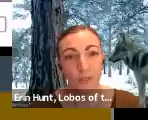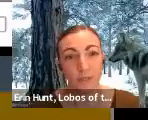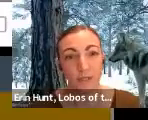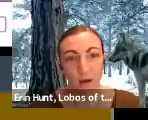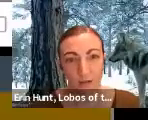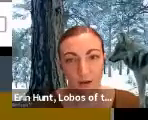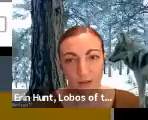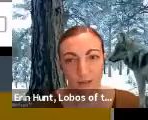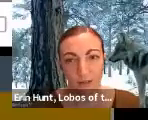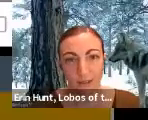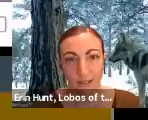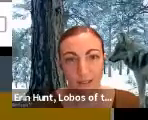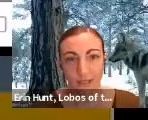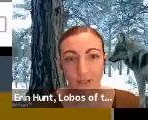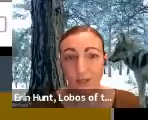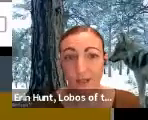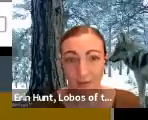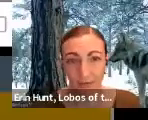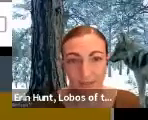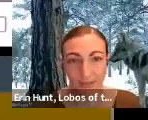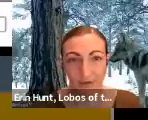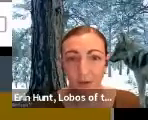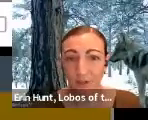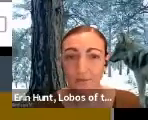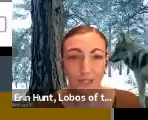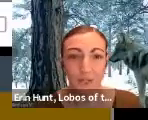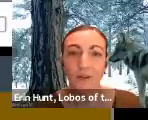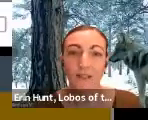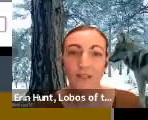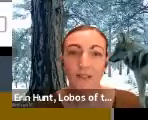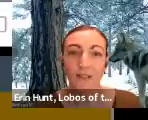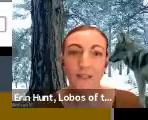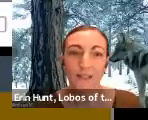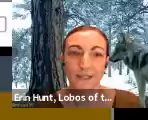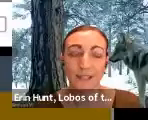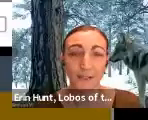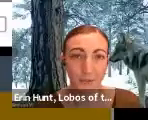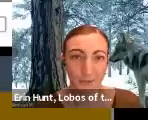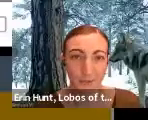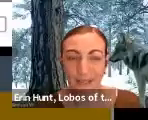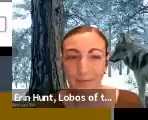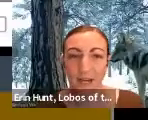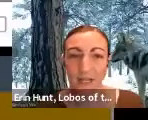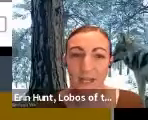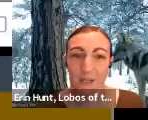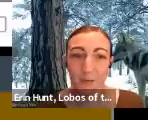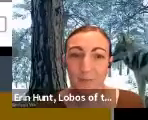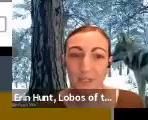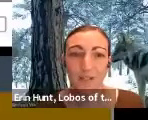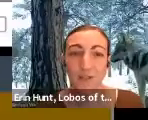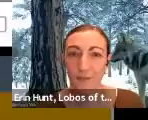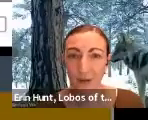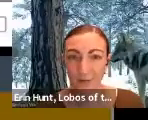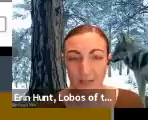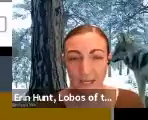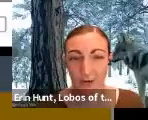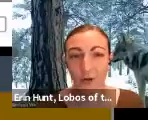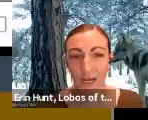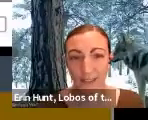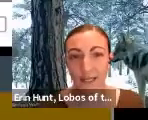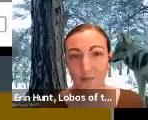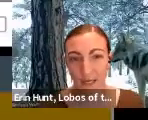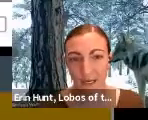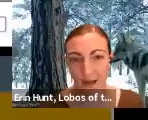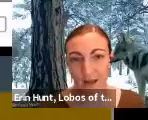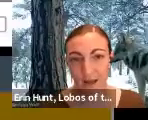But hope is not lost. Thanks to the efforts of conservation organizations and zoos and the Mexican Wolf Species Survival Plan,